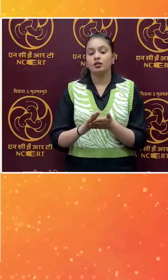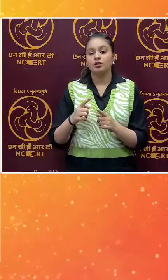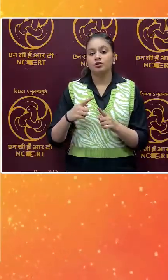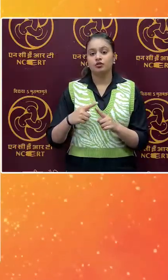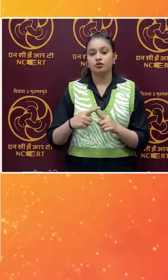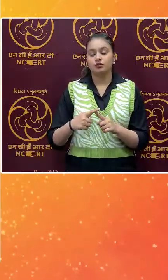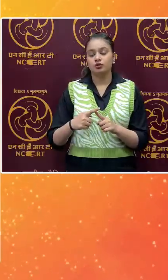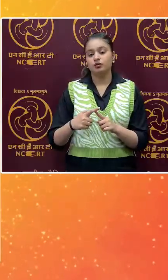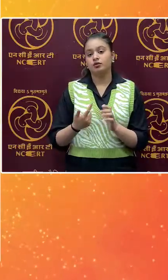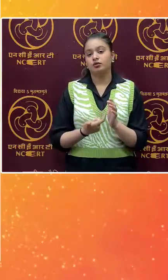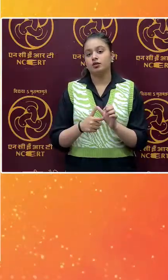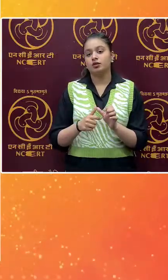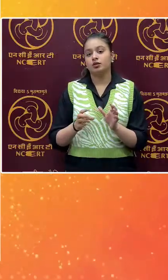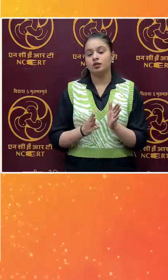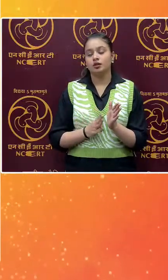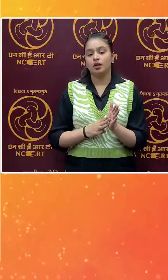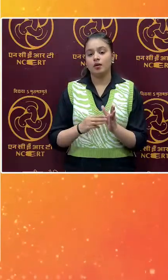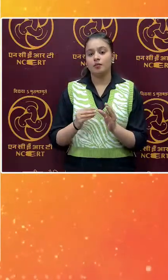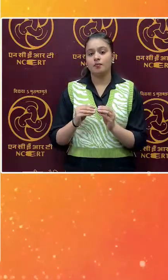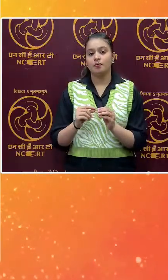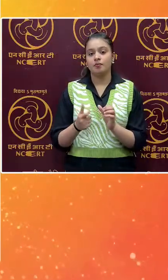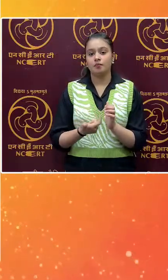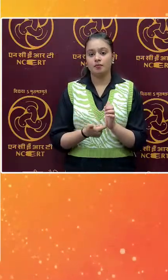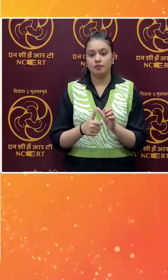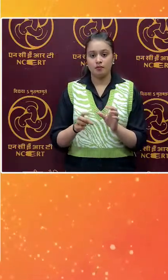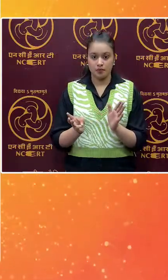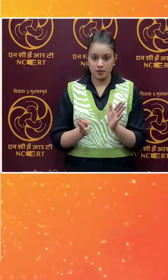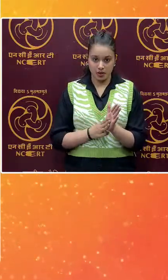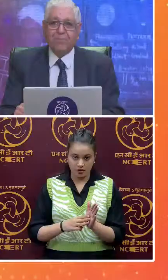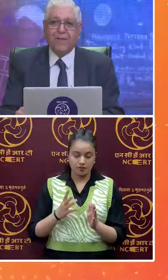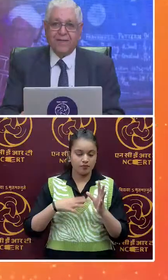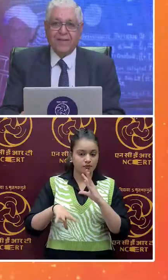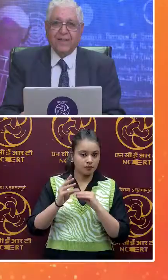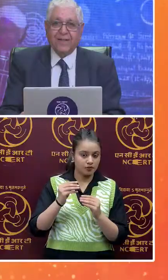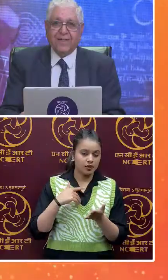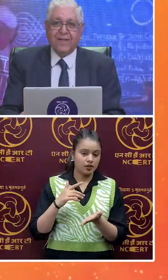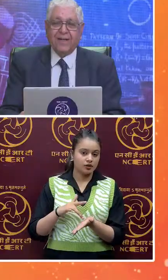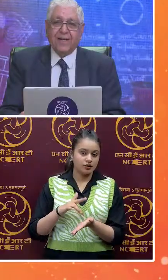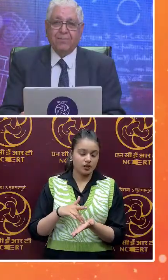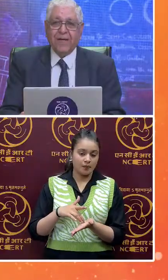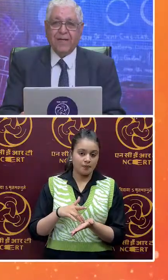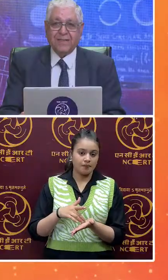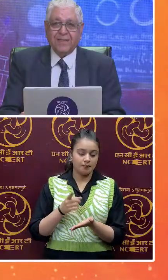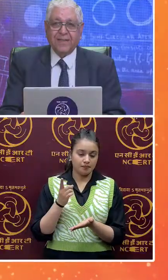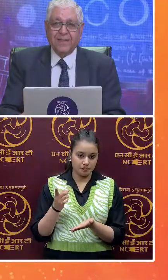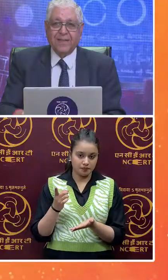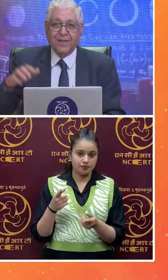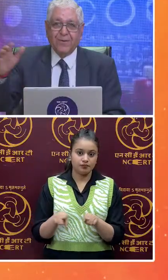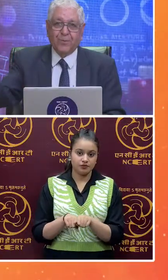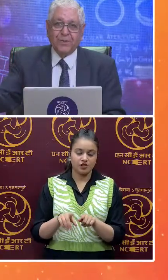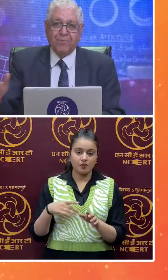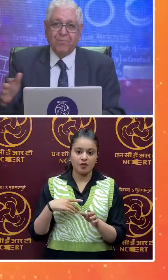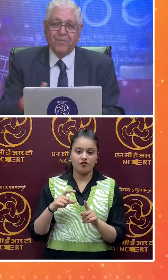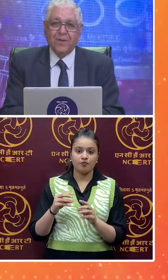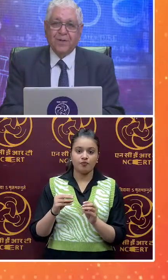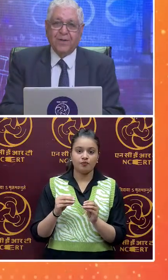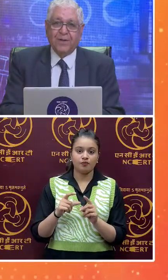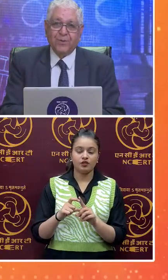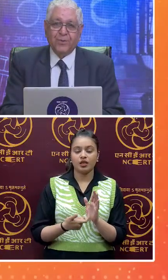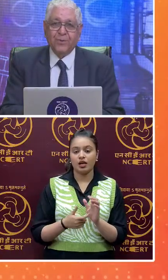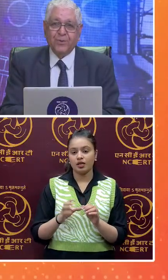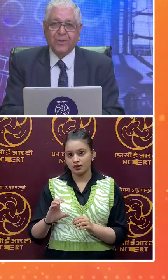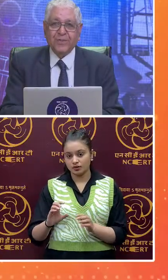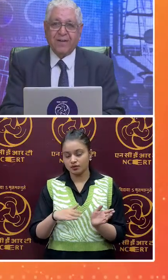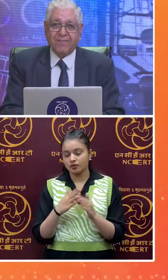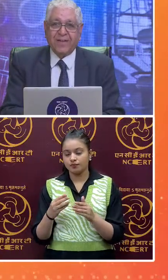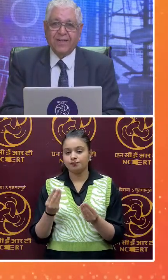Chidambaram did his PhD at IISc Bangalore in NMR. He inducts him in BRC, puts him to